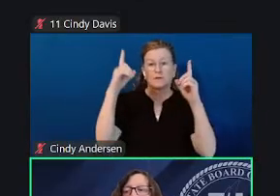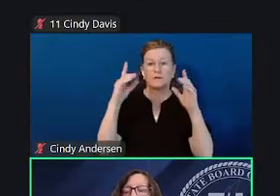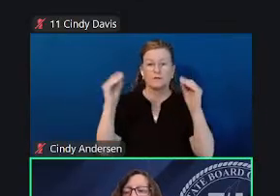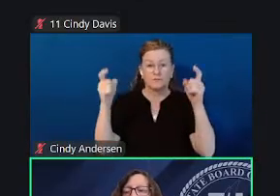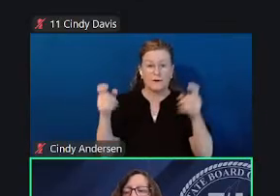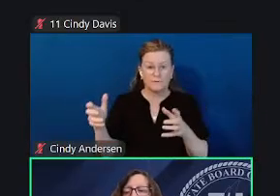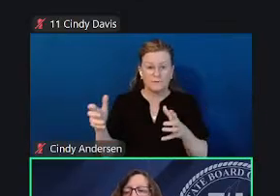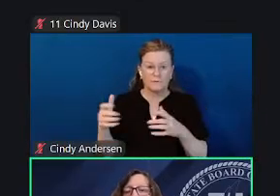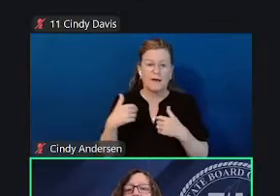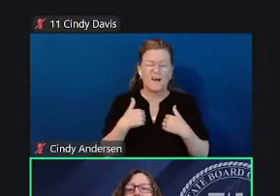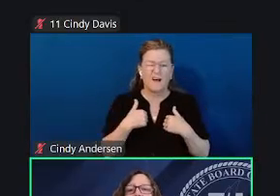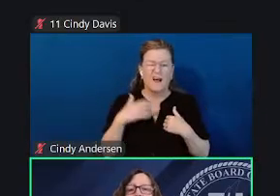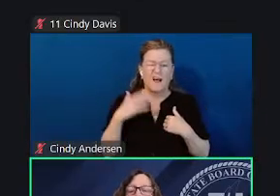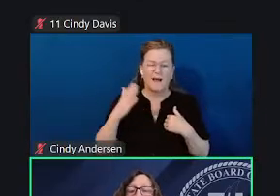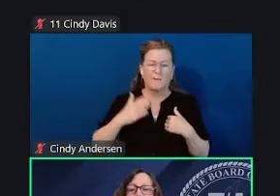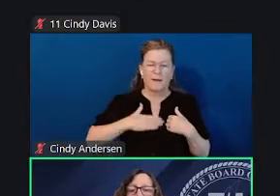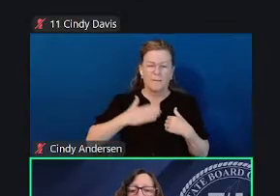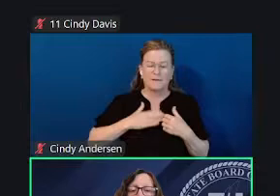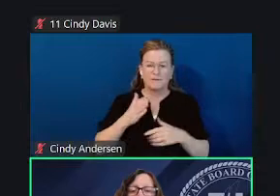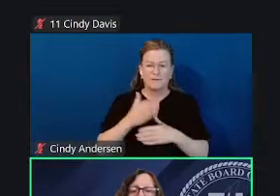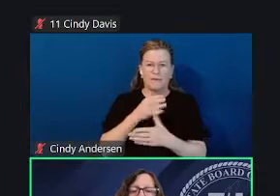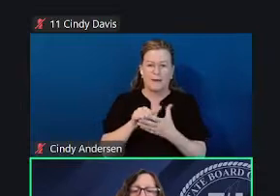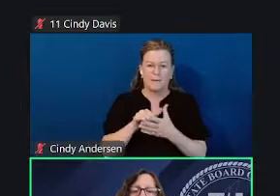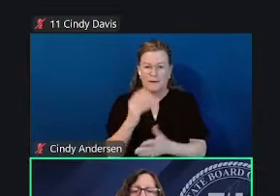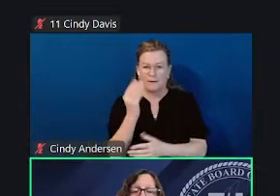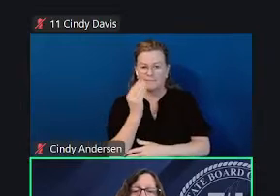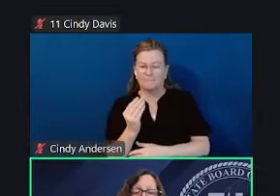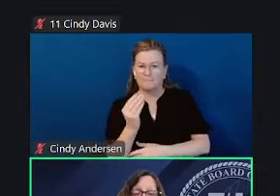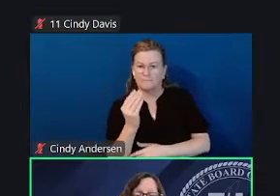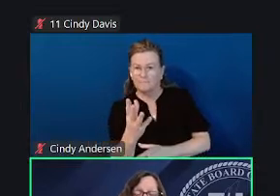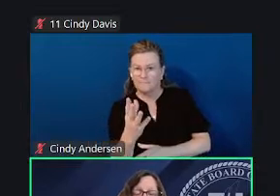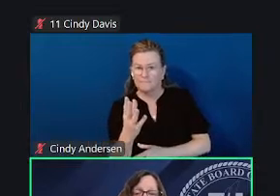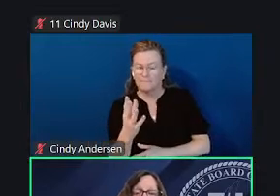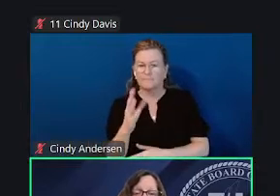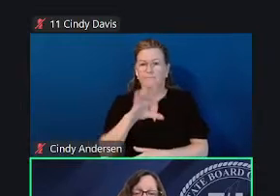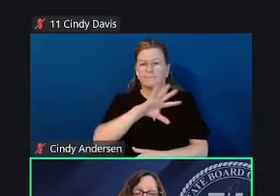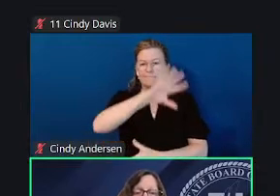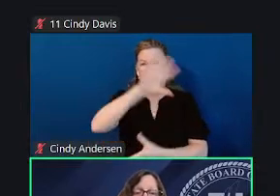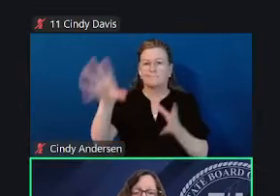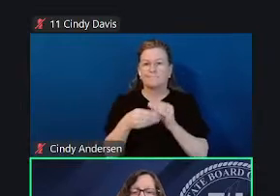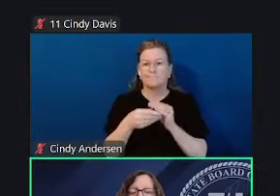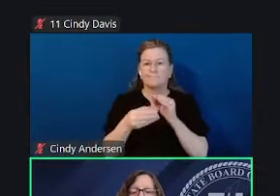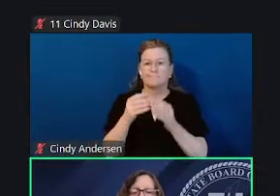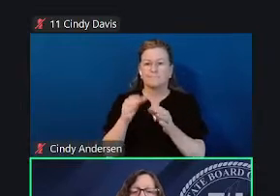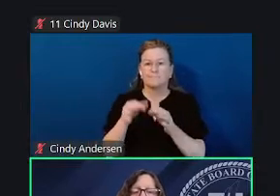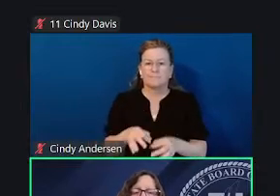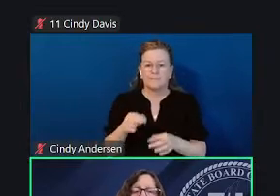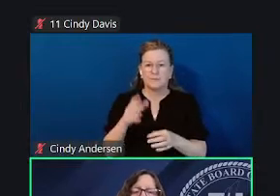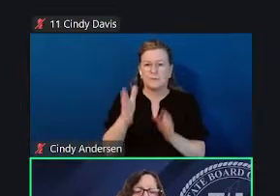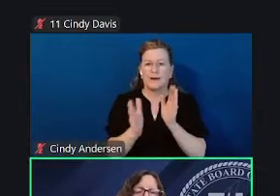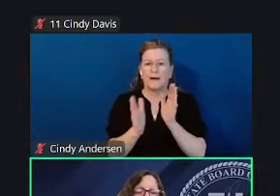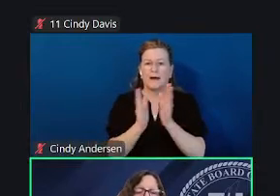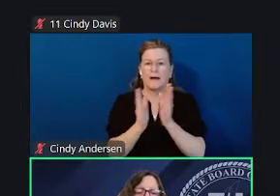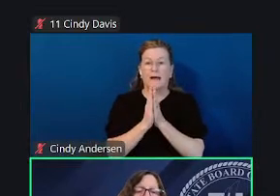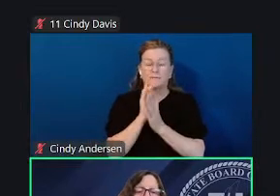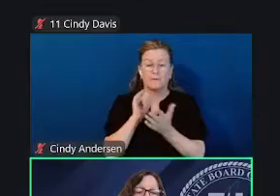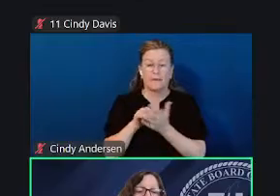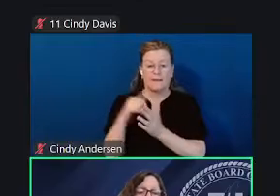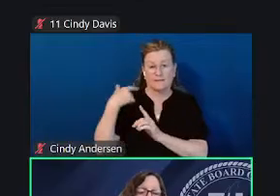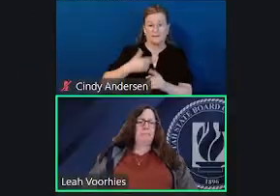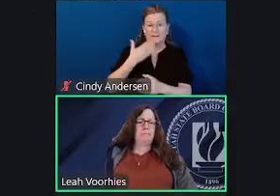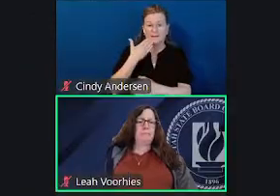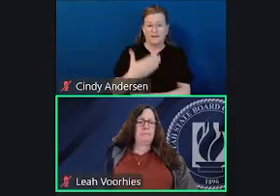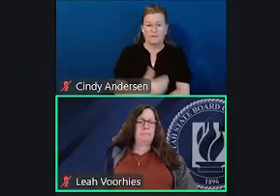which I'll happily share. But I just wanted to give you that overview since you asked specifically for it last month. Thank